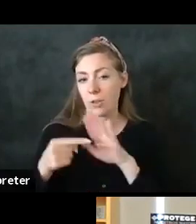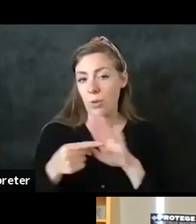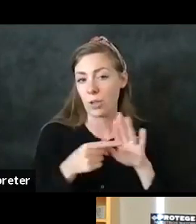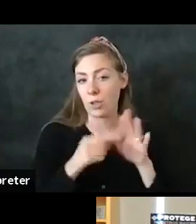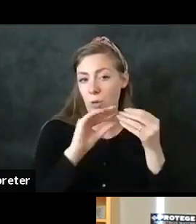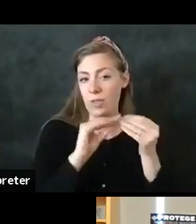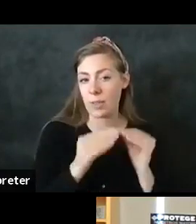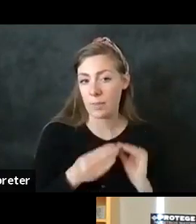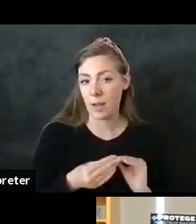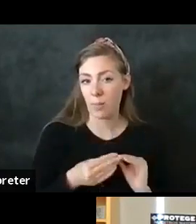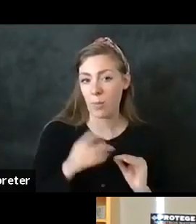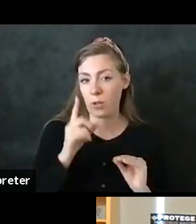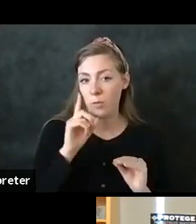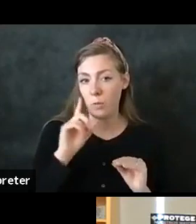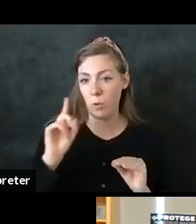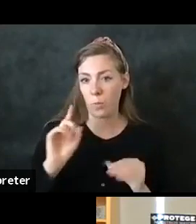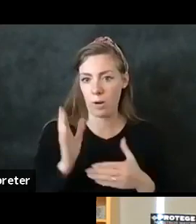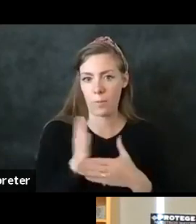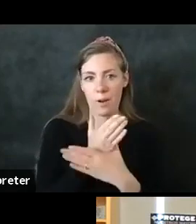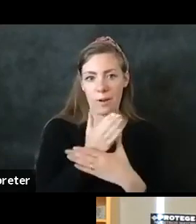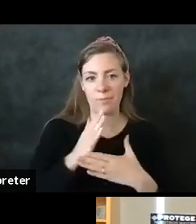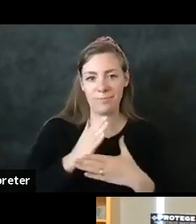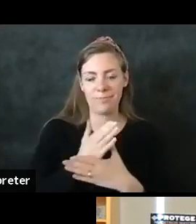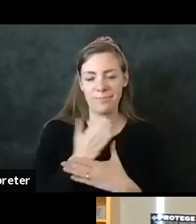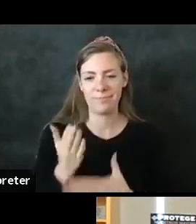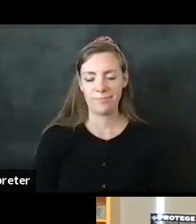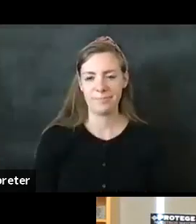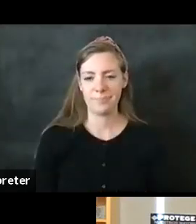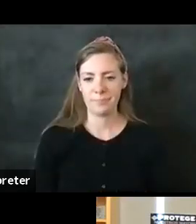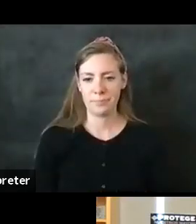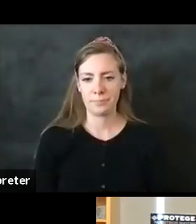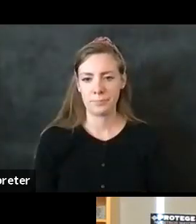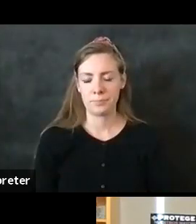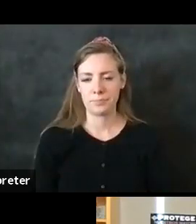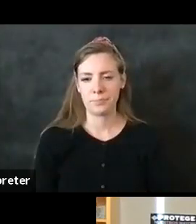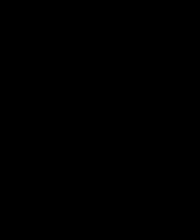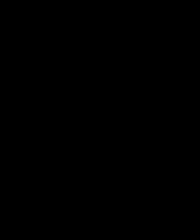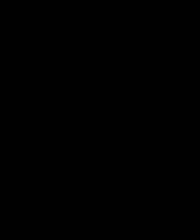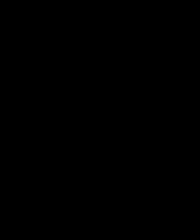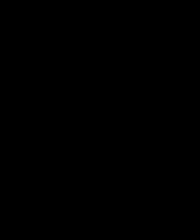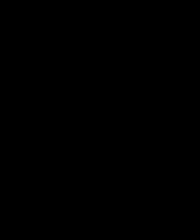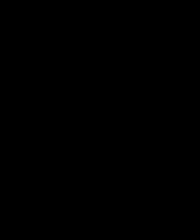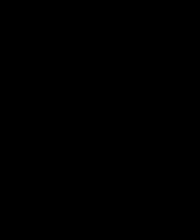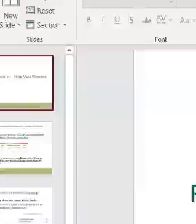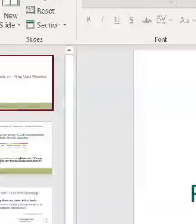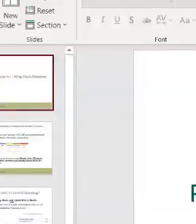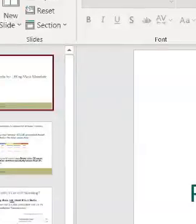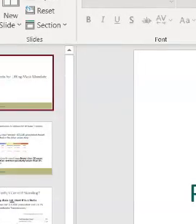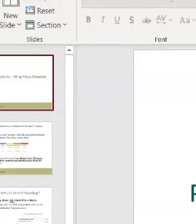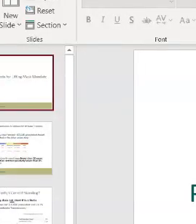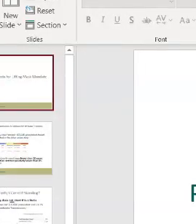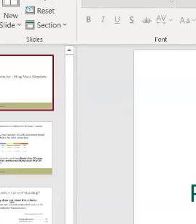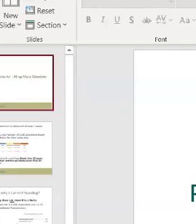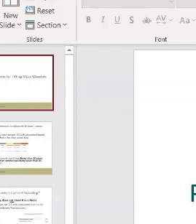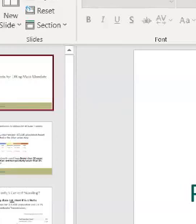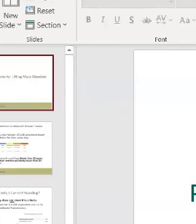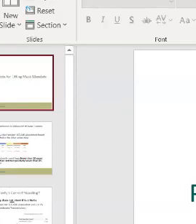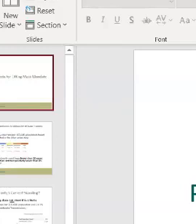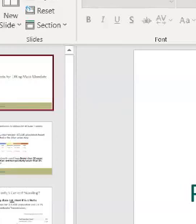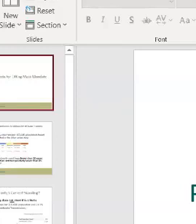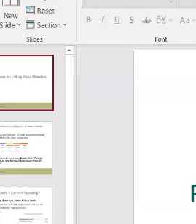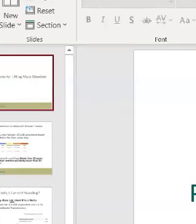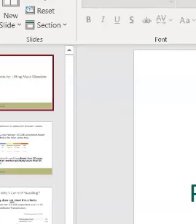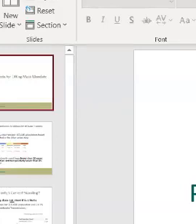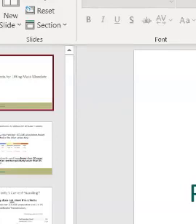where we are in meeting these goals. Kate? Thank you, Dr. Mays. Share my screen.